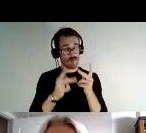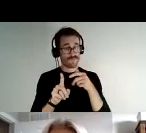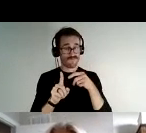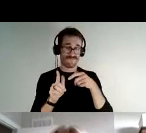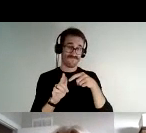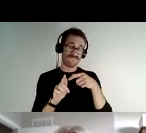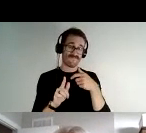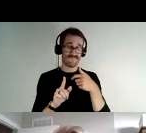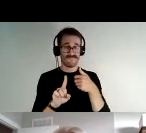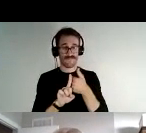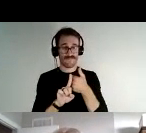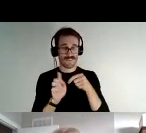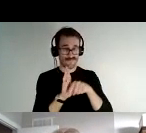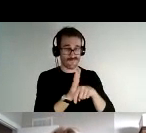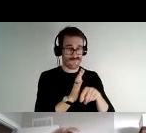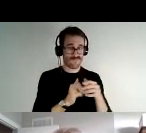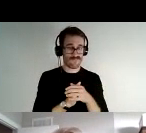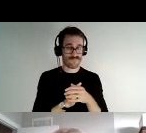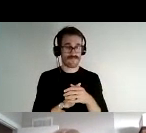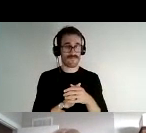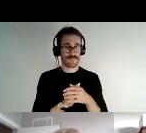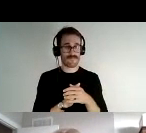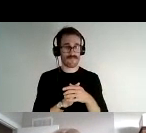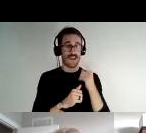That would be something Elder Abuse Ontario. Rayanne